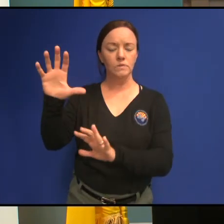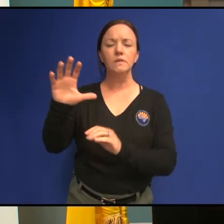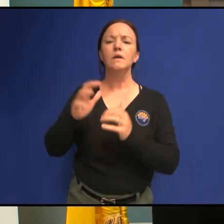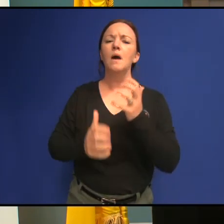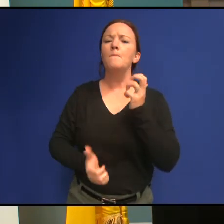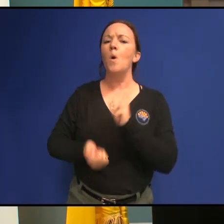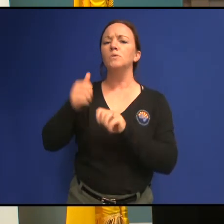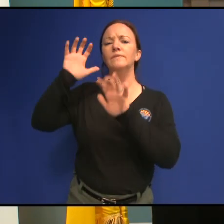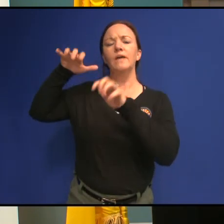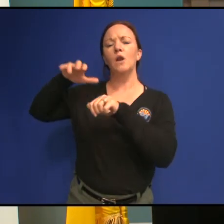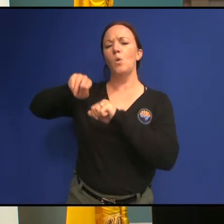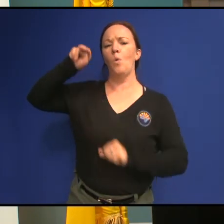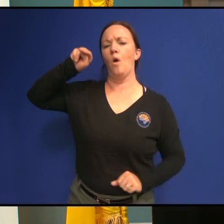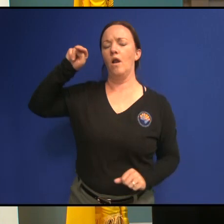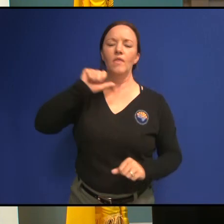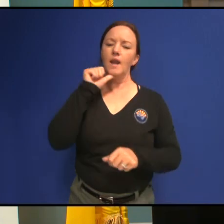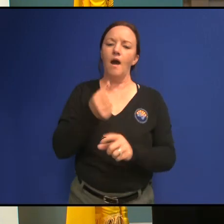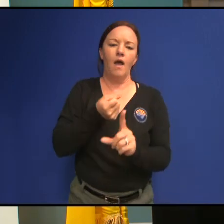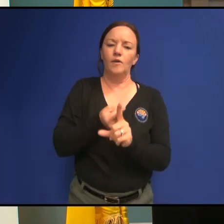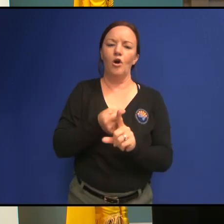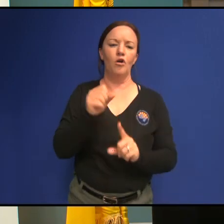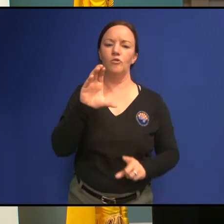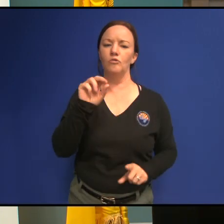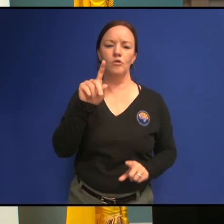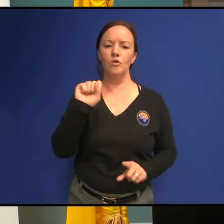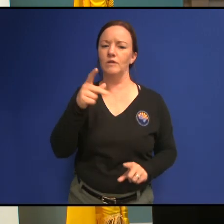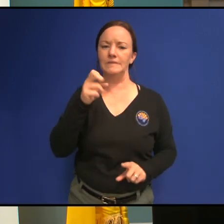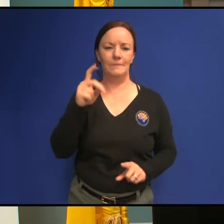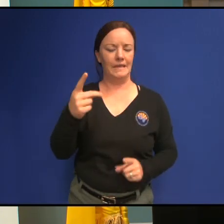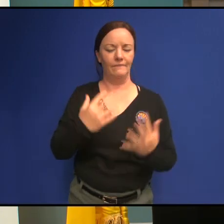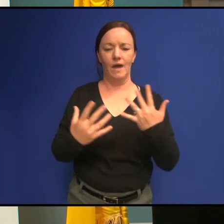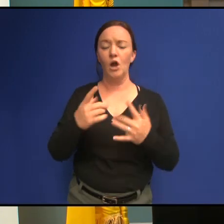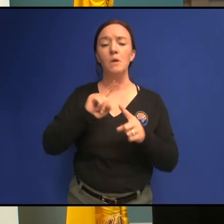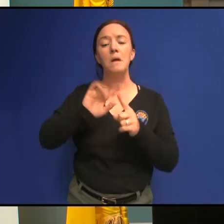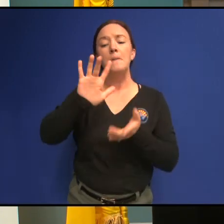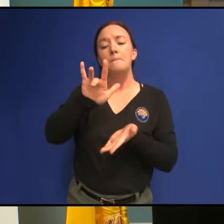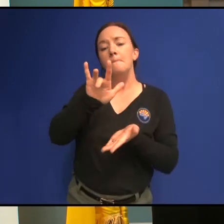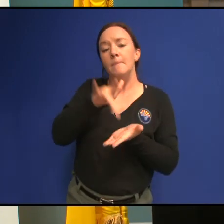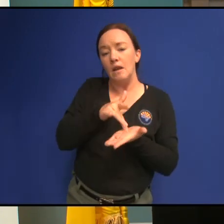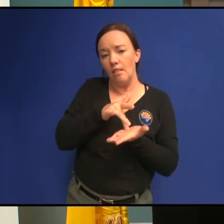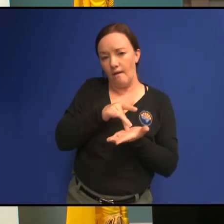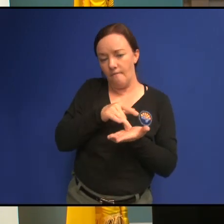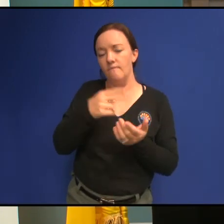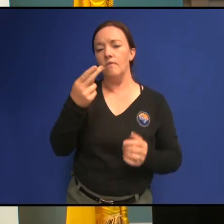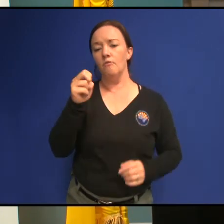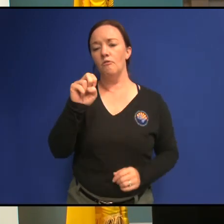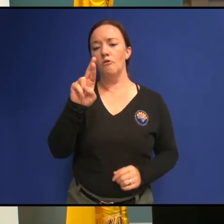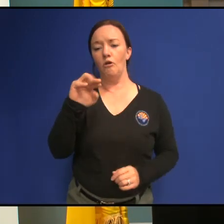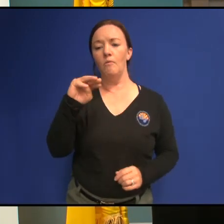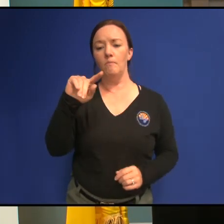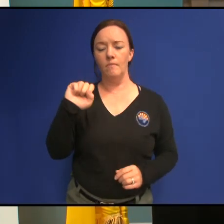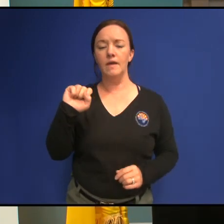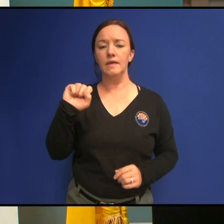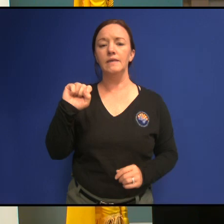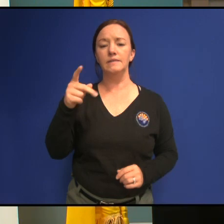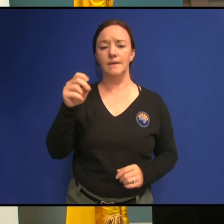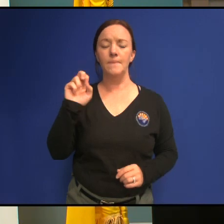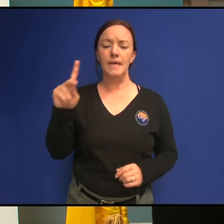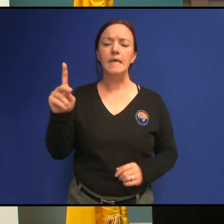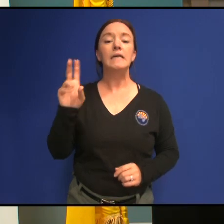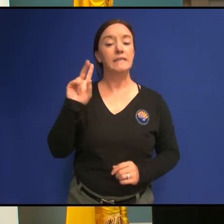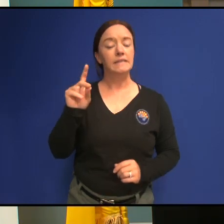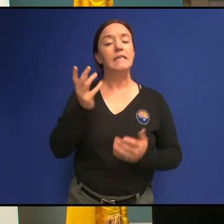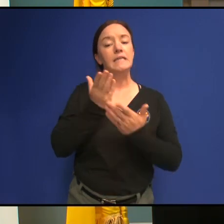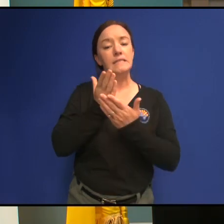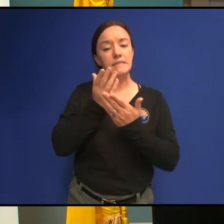fell over the Cook's Peak fire. But look here in the midsection of the Hermit's Peak fire here where we're at. We did have a number of showers,